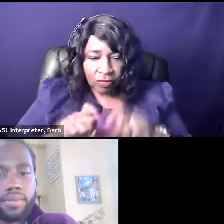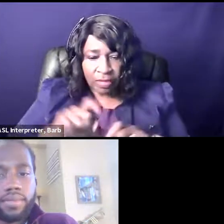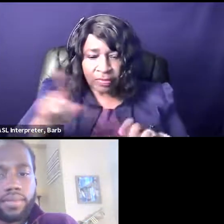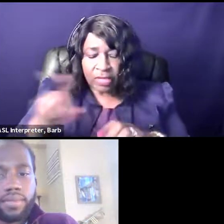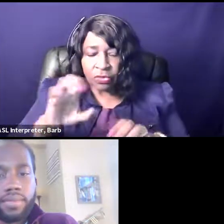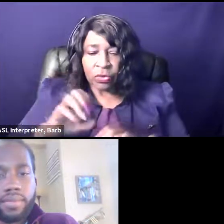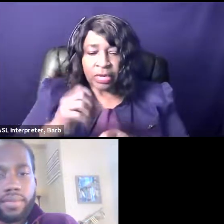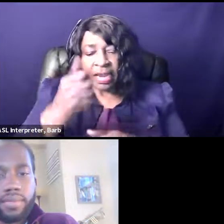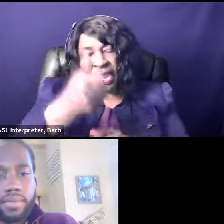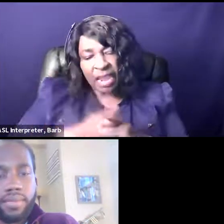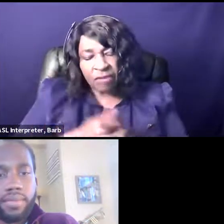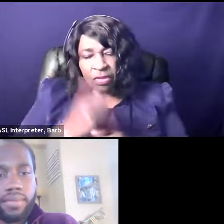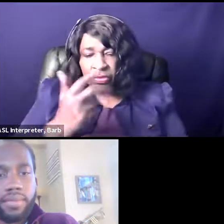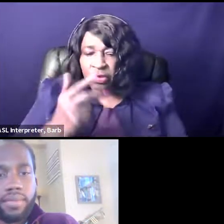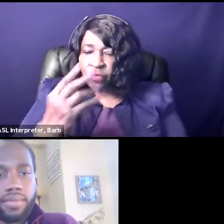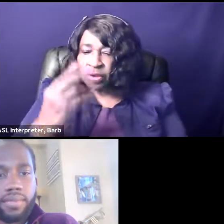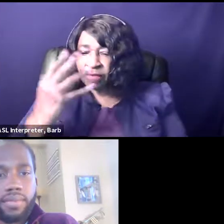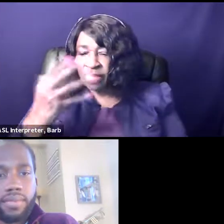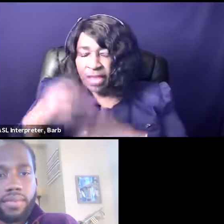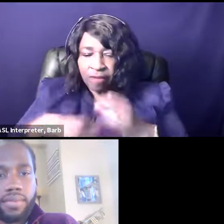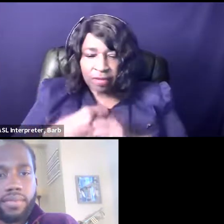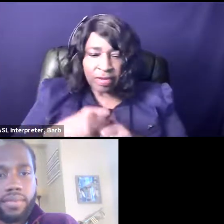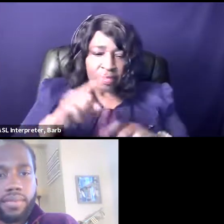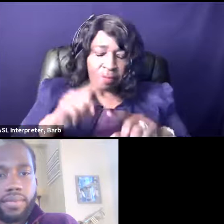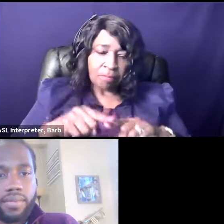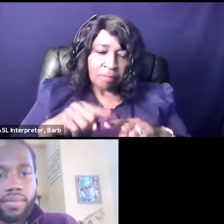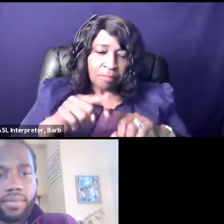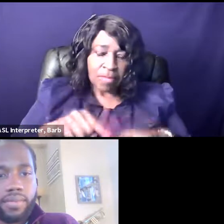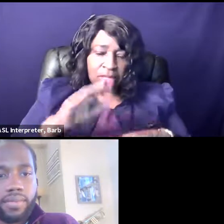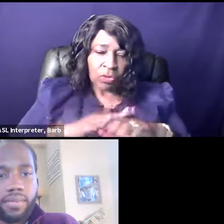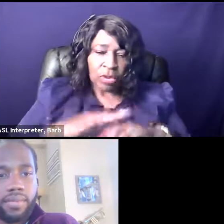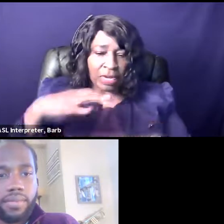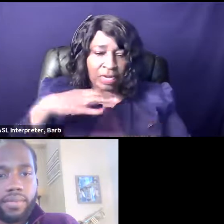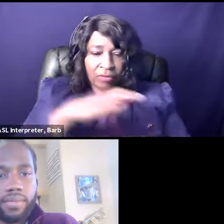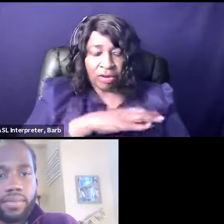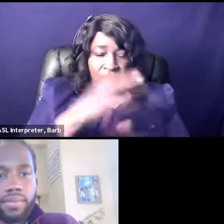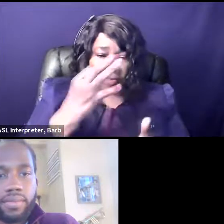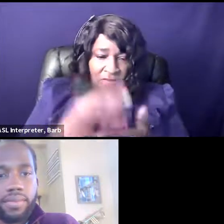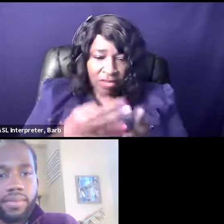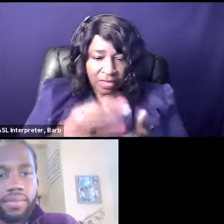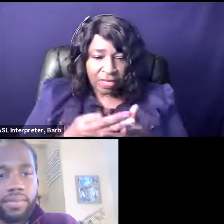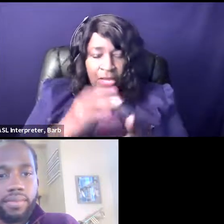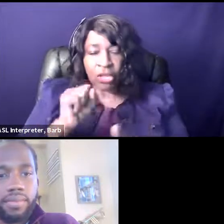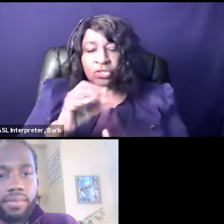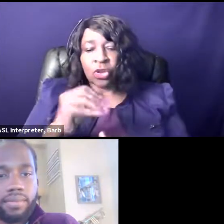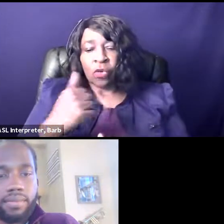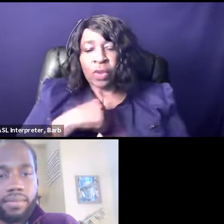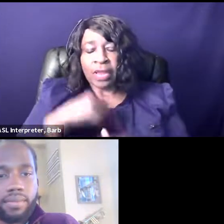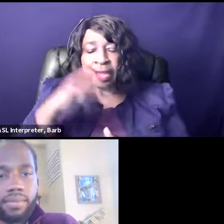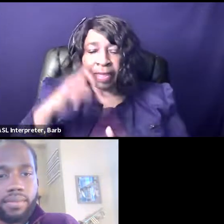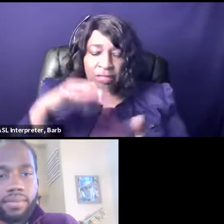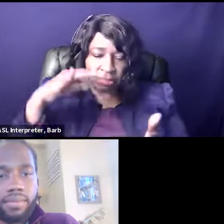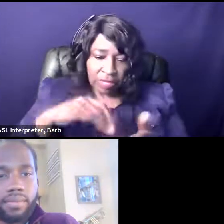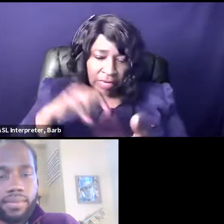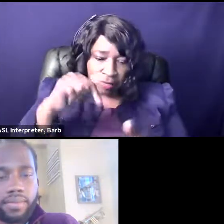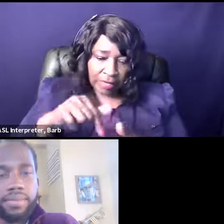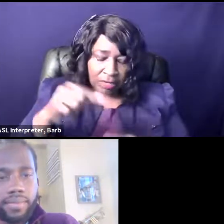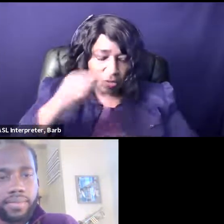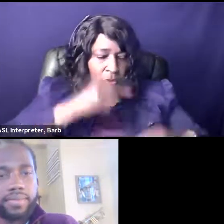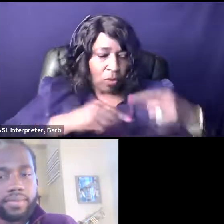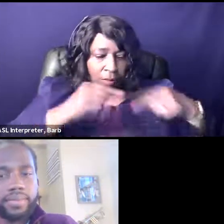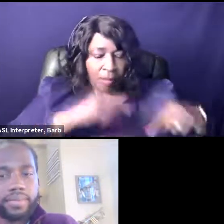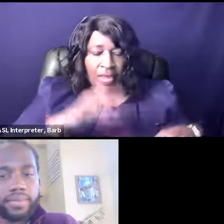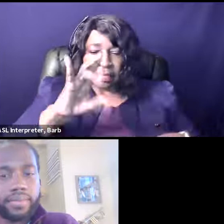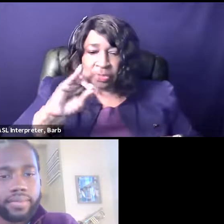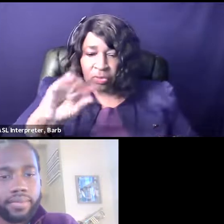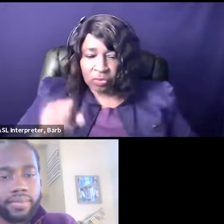5 years, based on congressional funding. And so we have this study back to the 70s. Remember, I said, we